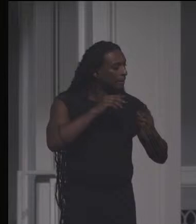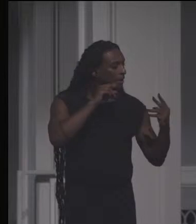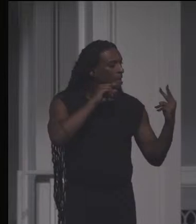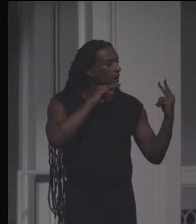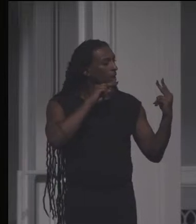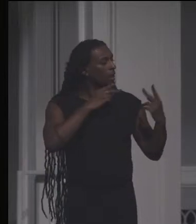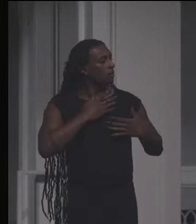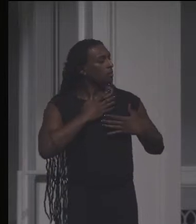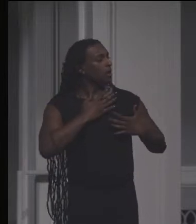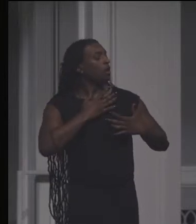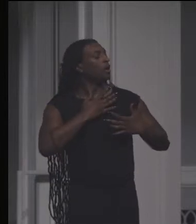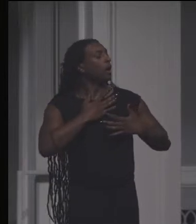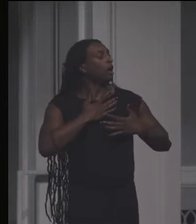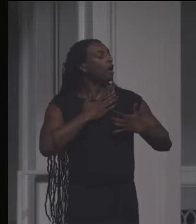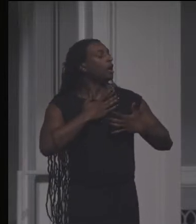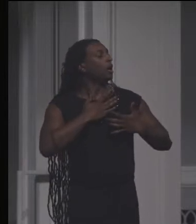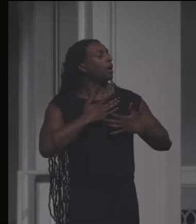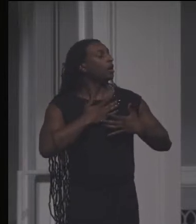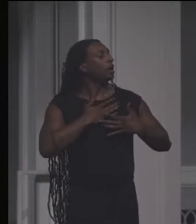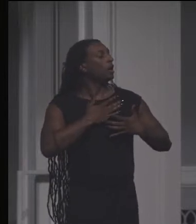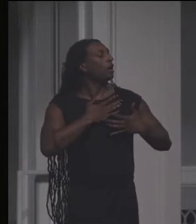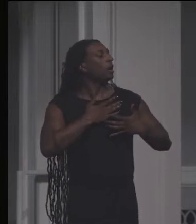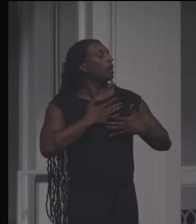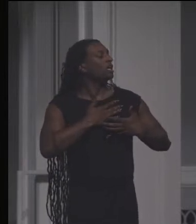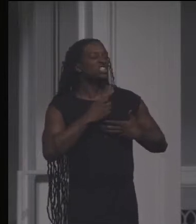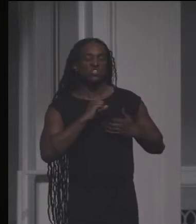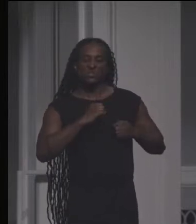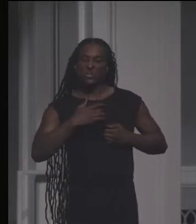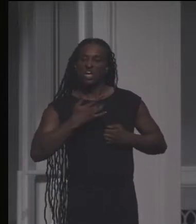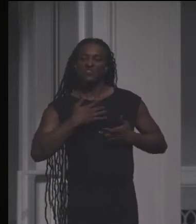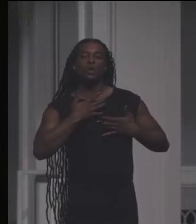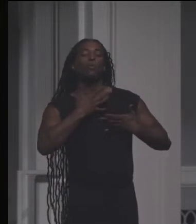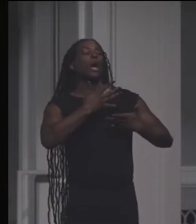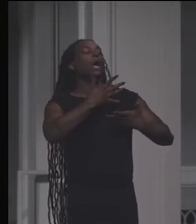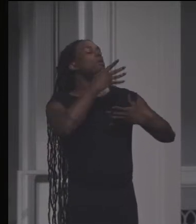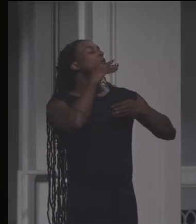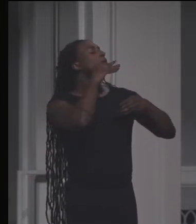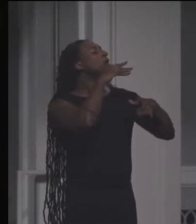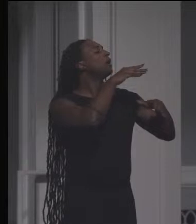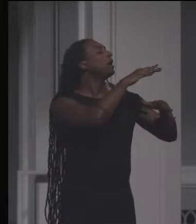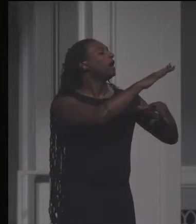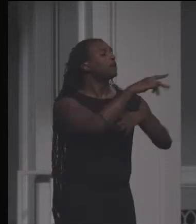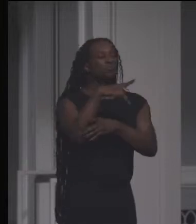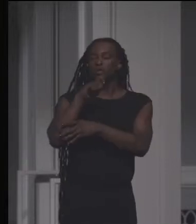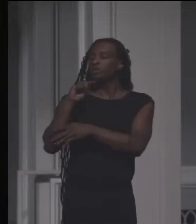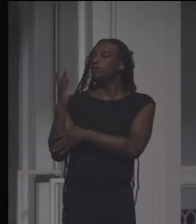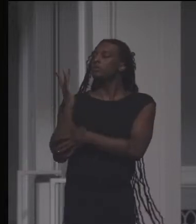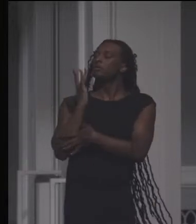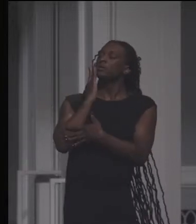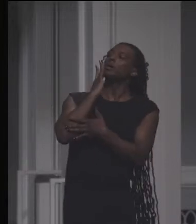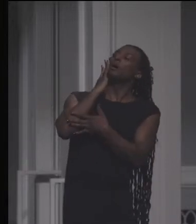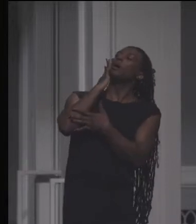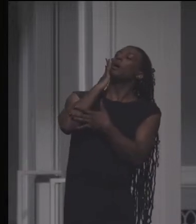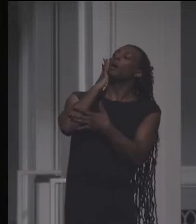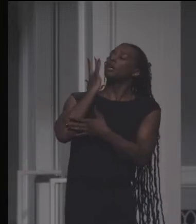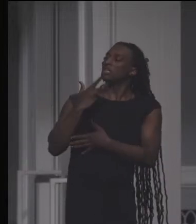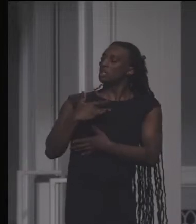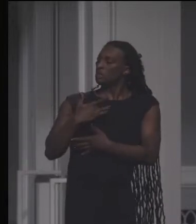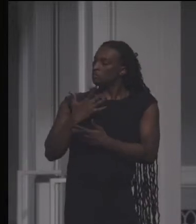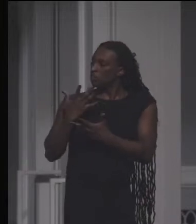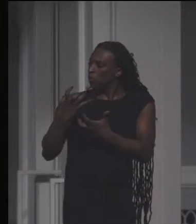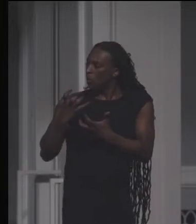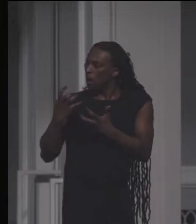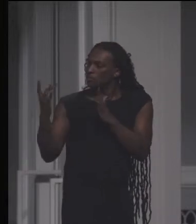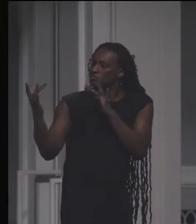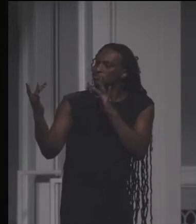breath that touched Peretir's cheek and told her of Angharad's longing to reach out, to touch,